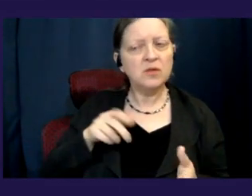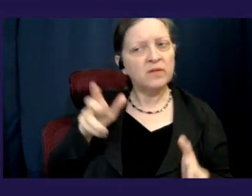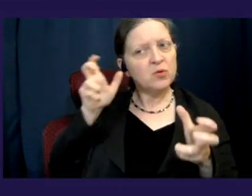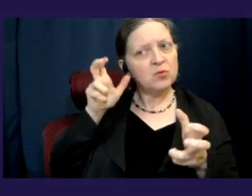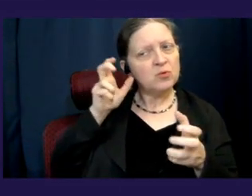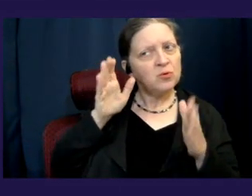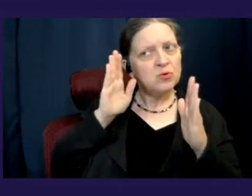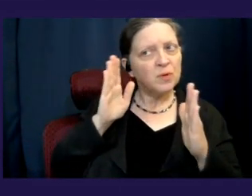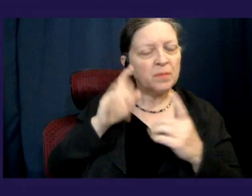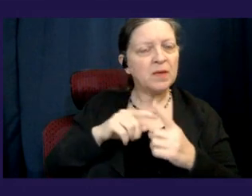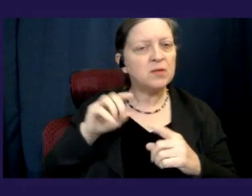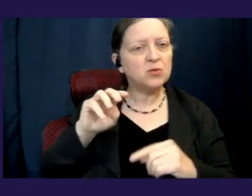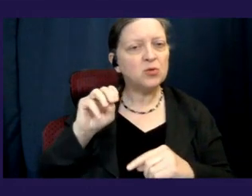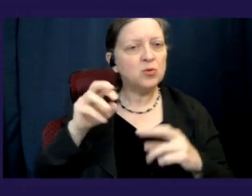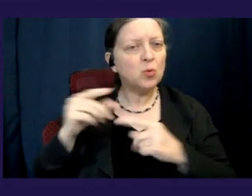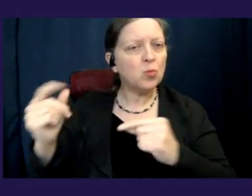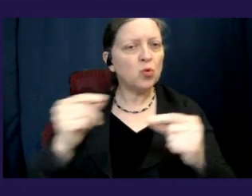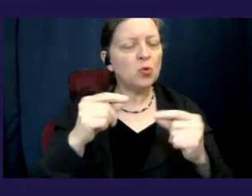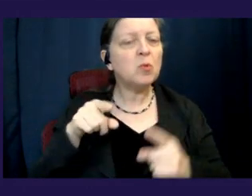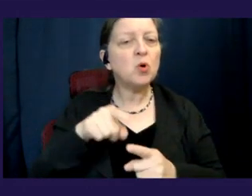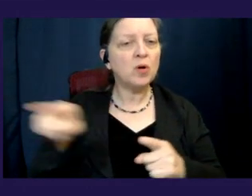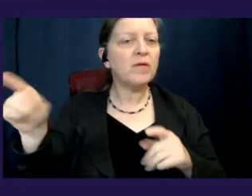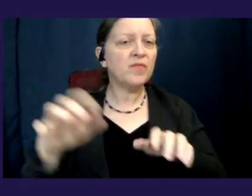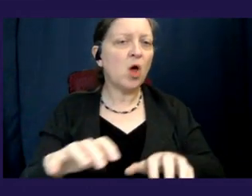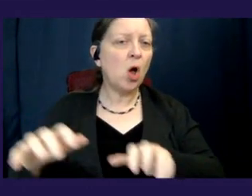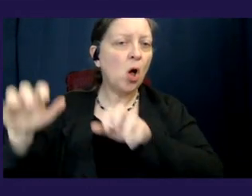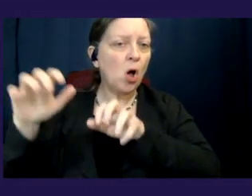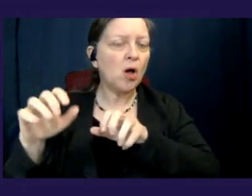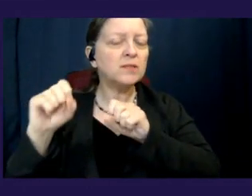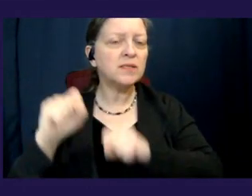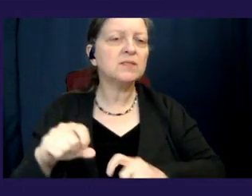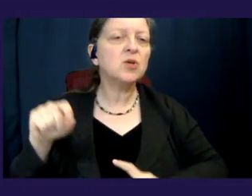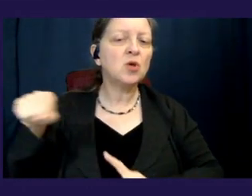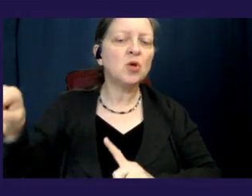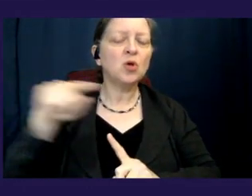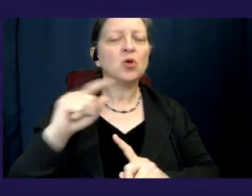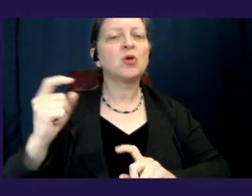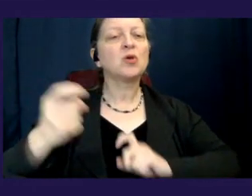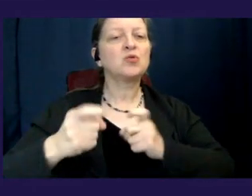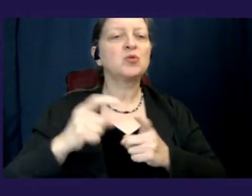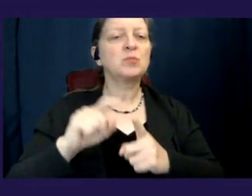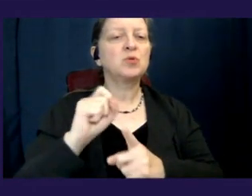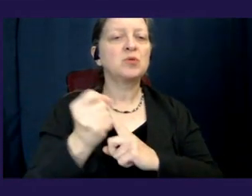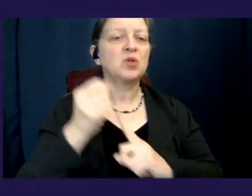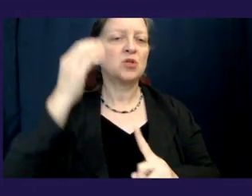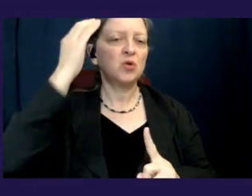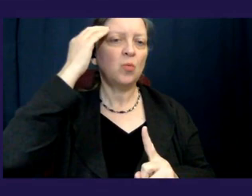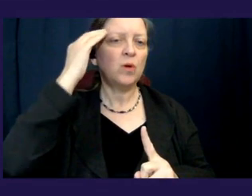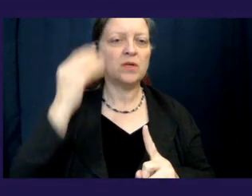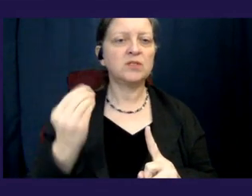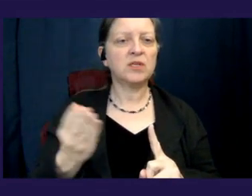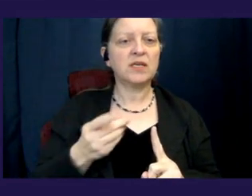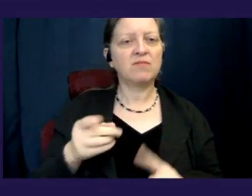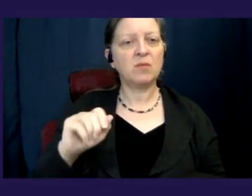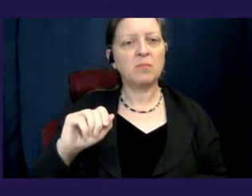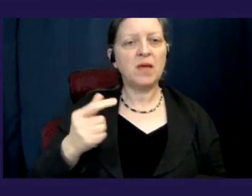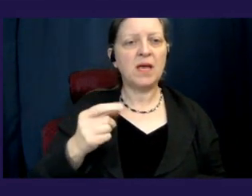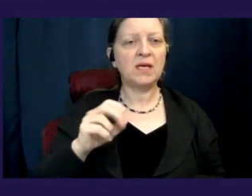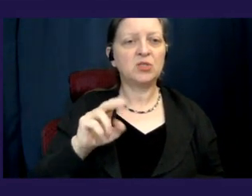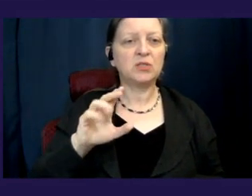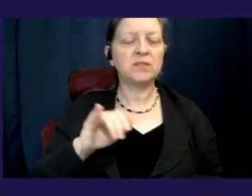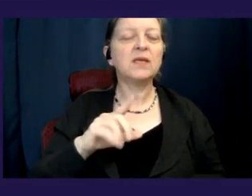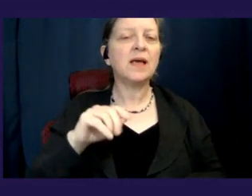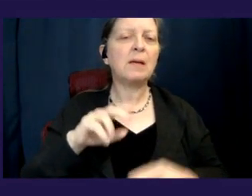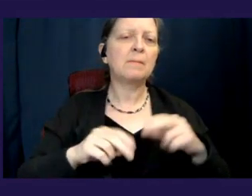audience as potentially contributing to situational awareness. You give them agency in the response. And hopefully in this time, you can build trust.